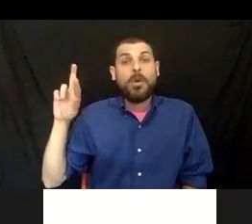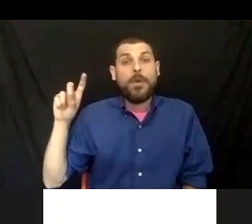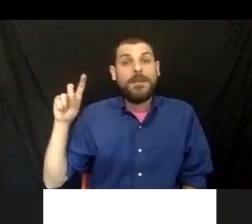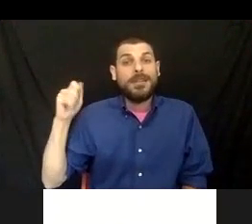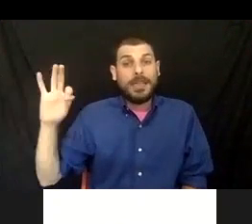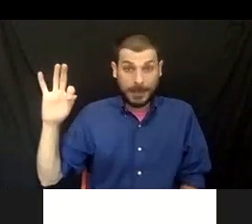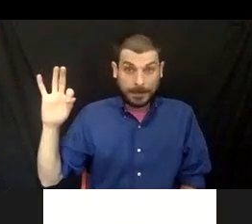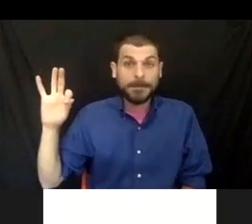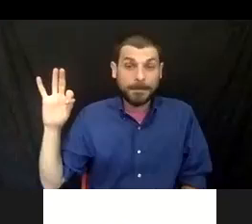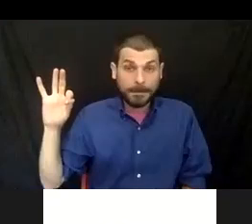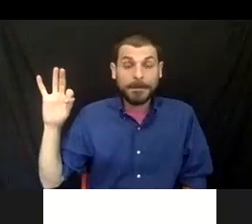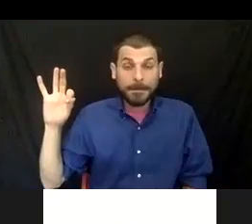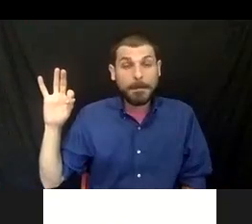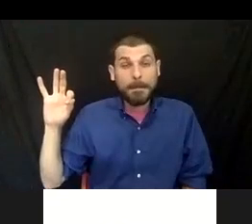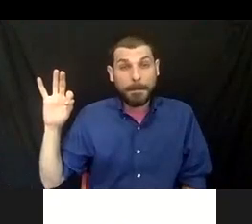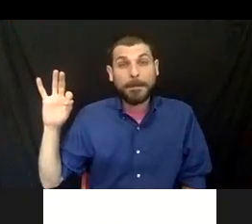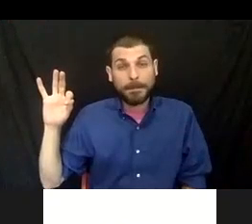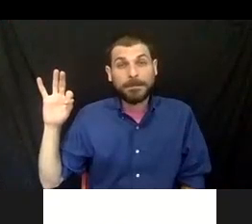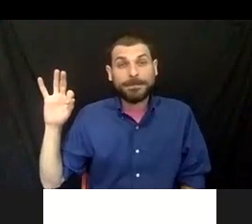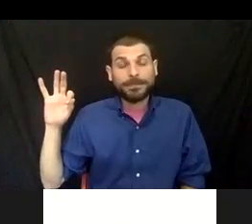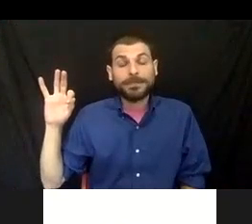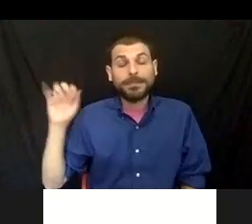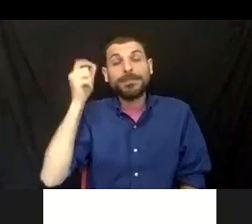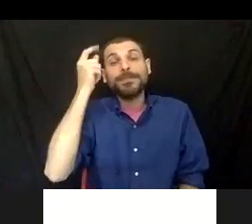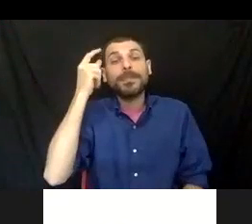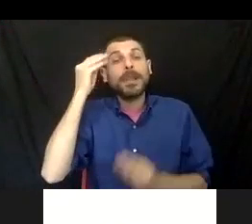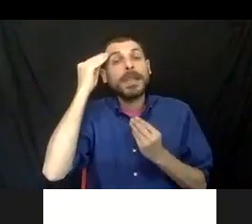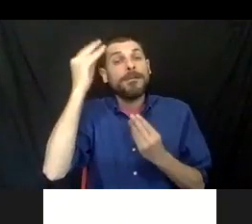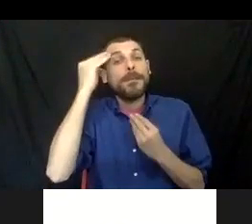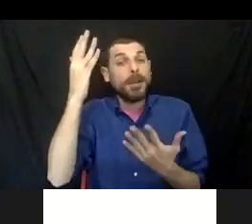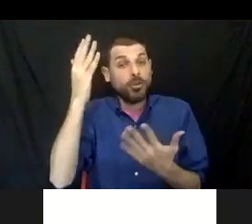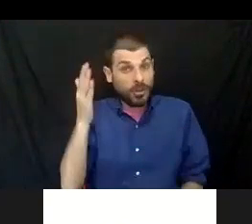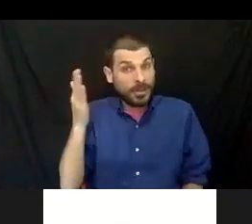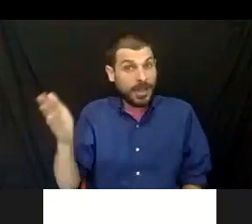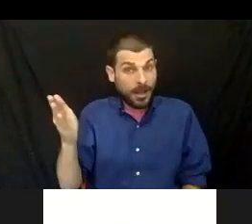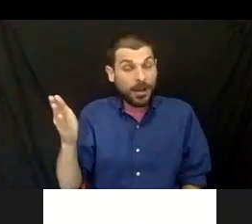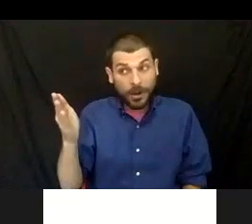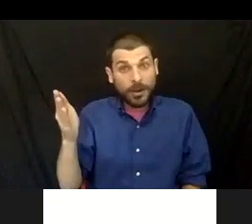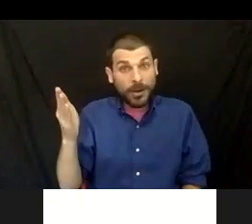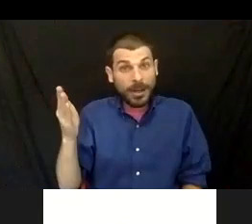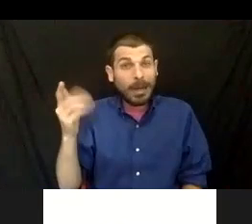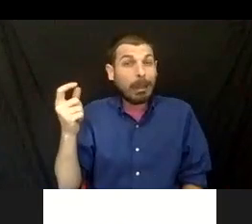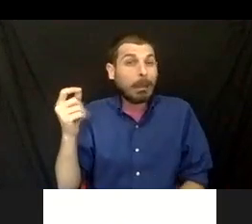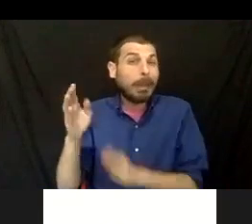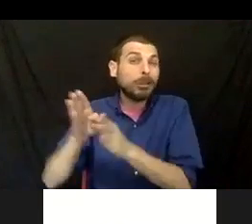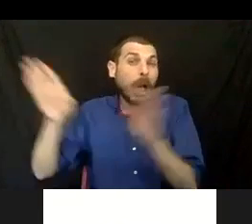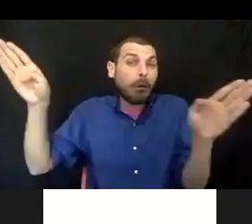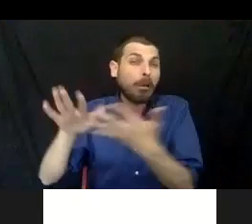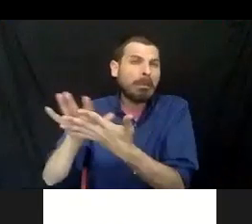of caution that the information in these publications tends to be a bit general,